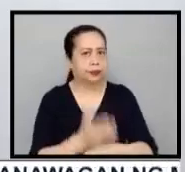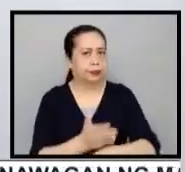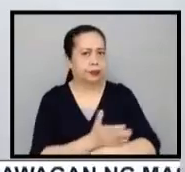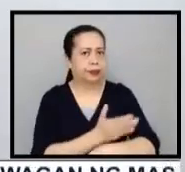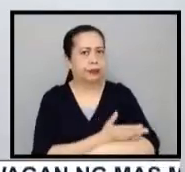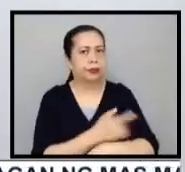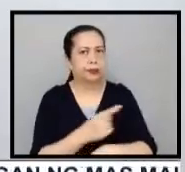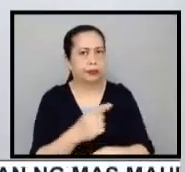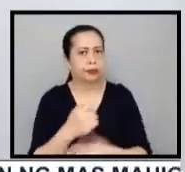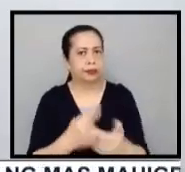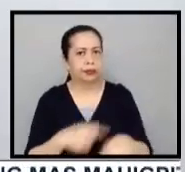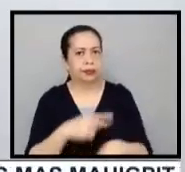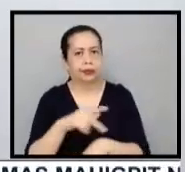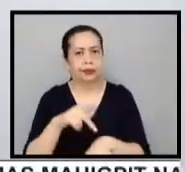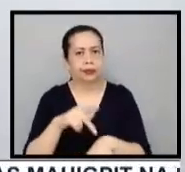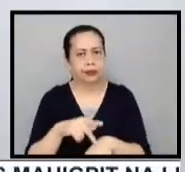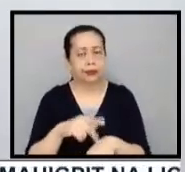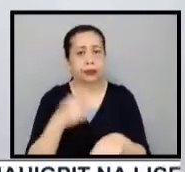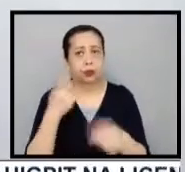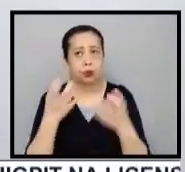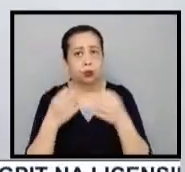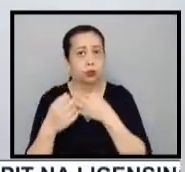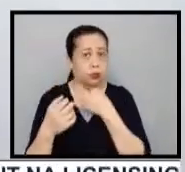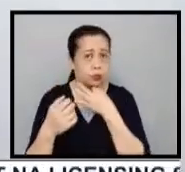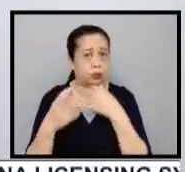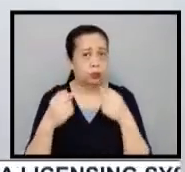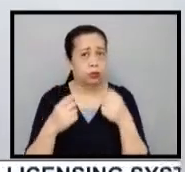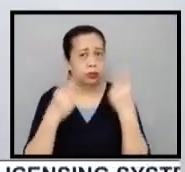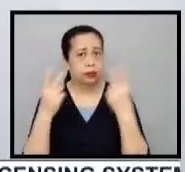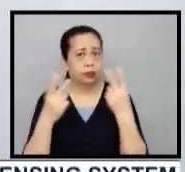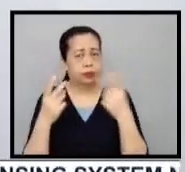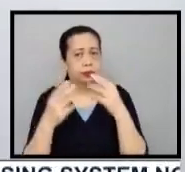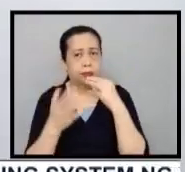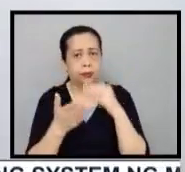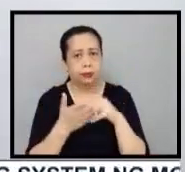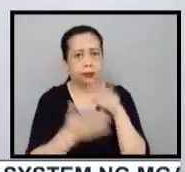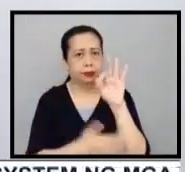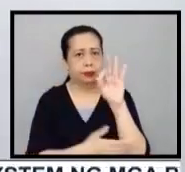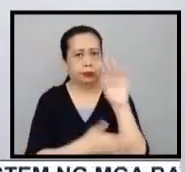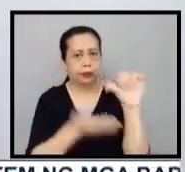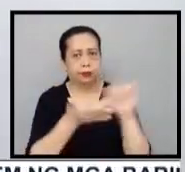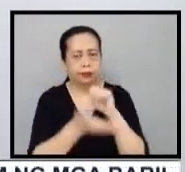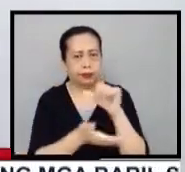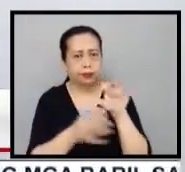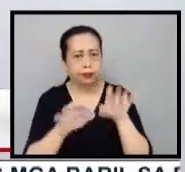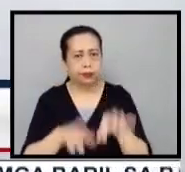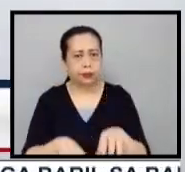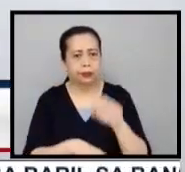bansang Pilipinas. For inquiries, you may visit us and message our Facebook page. Just type at